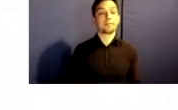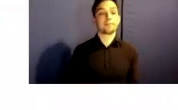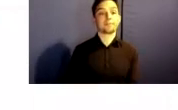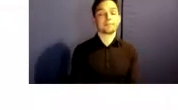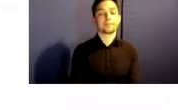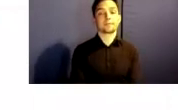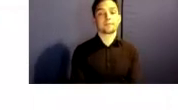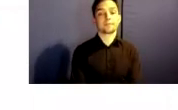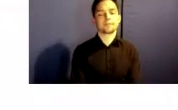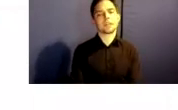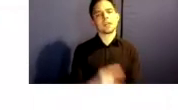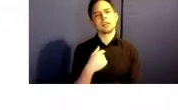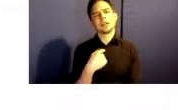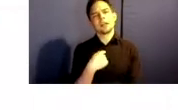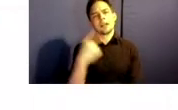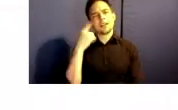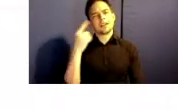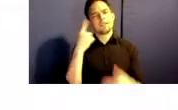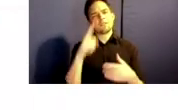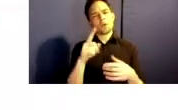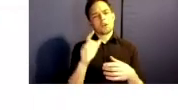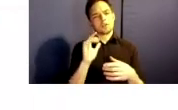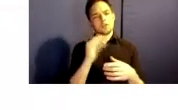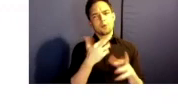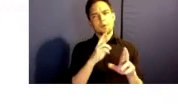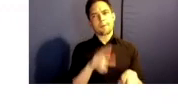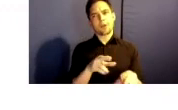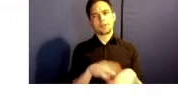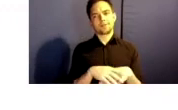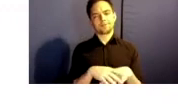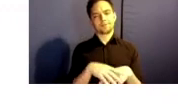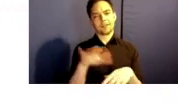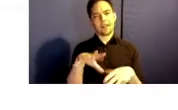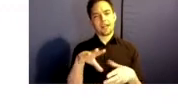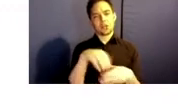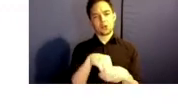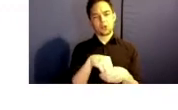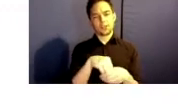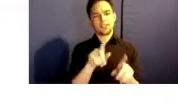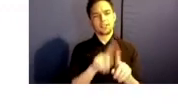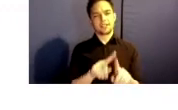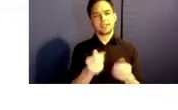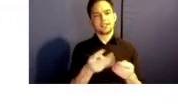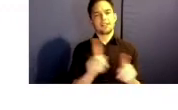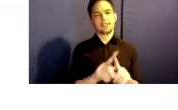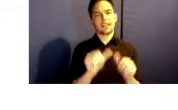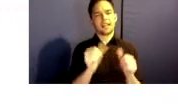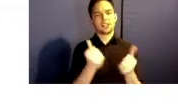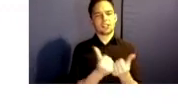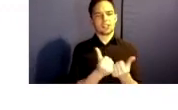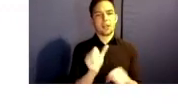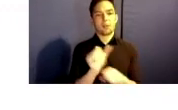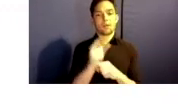So I think for the response, it encompasses several agencies. So I'm working for the National